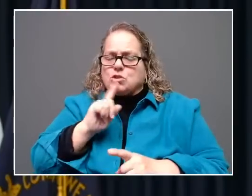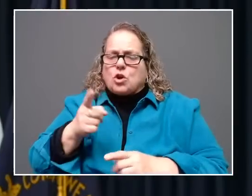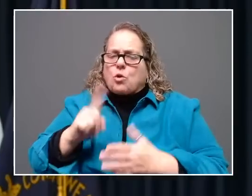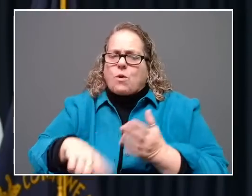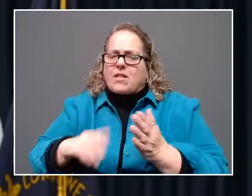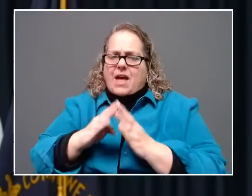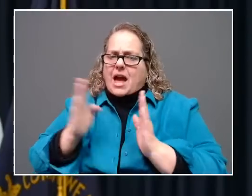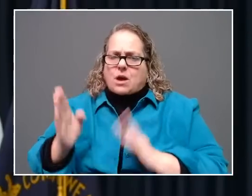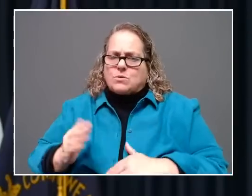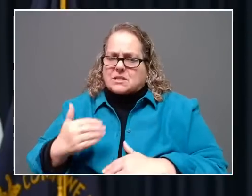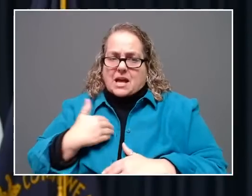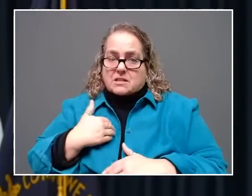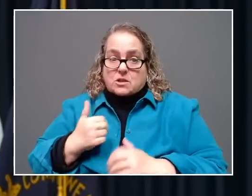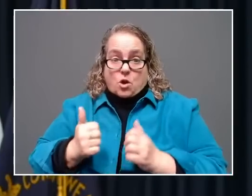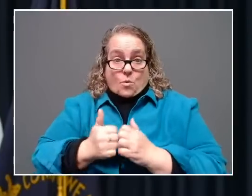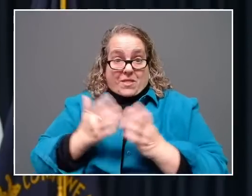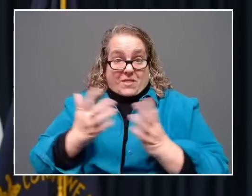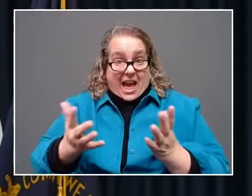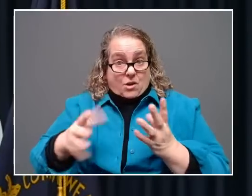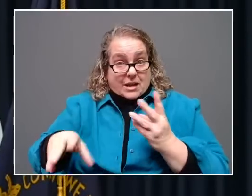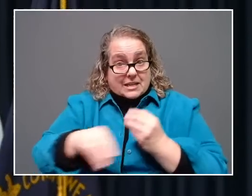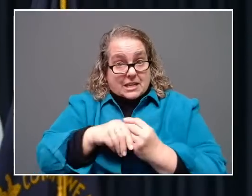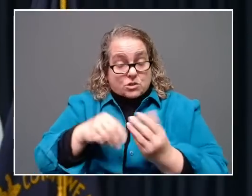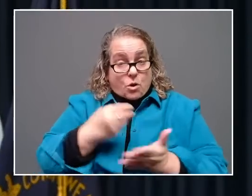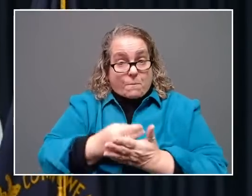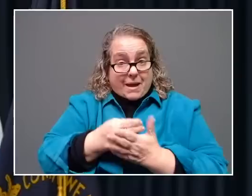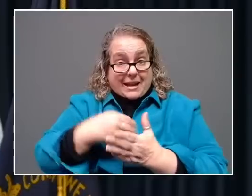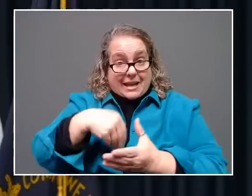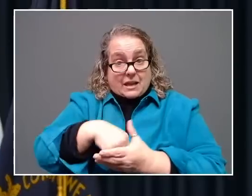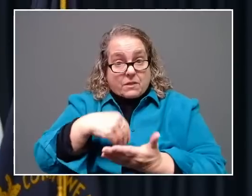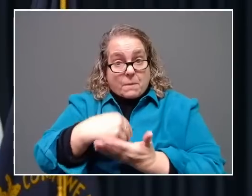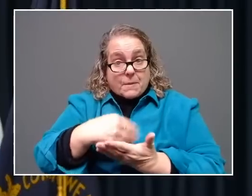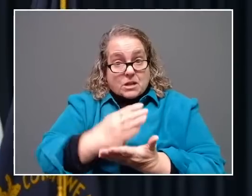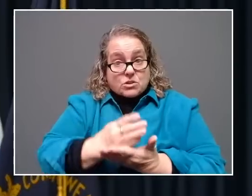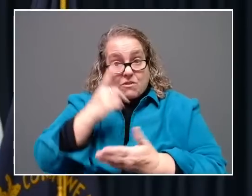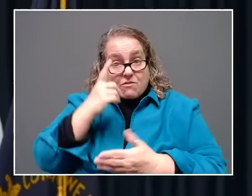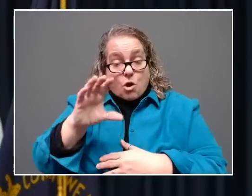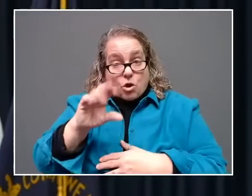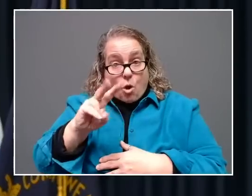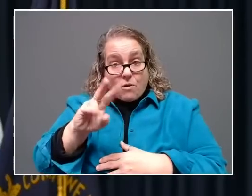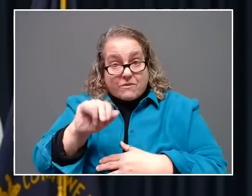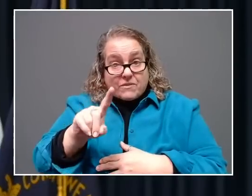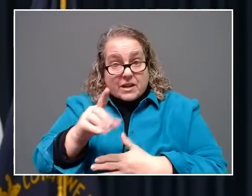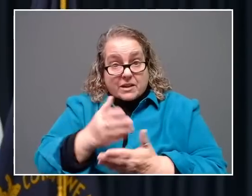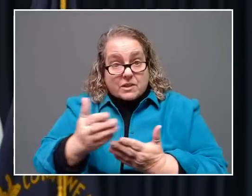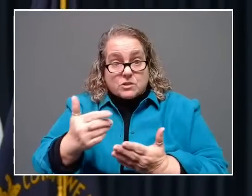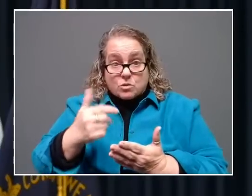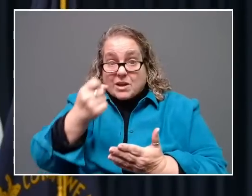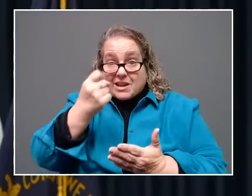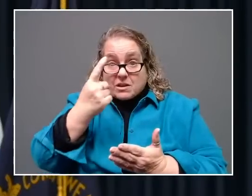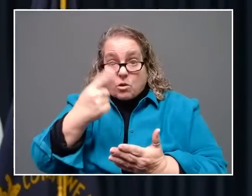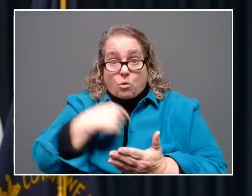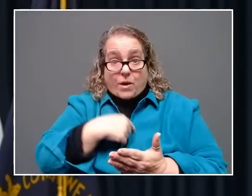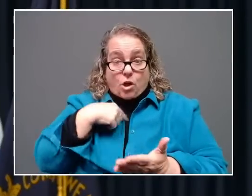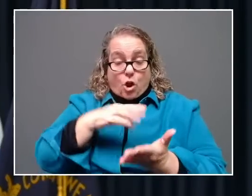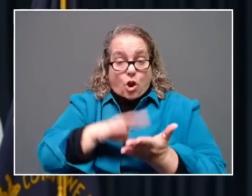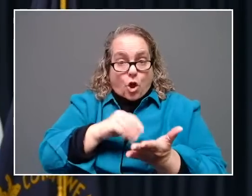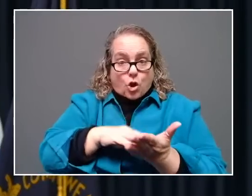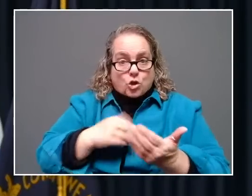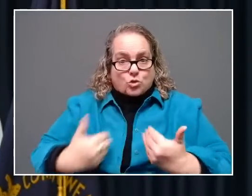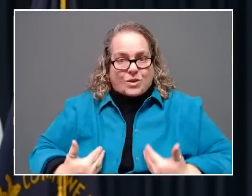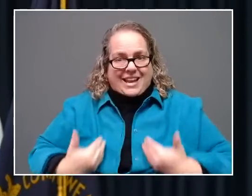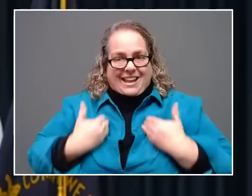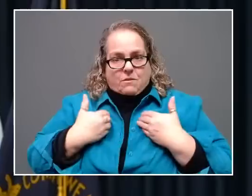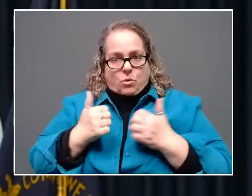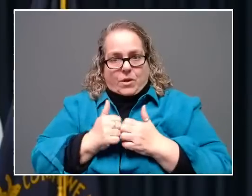Without additional dollars in this budget for COVID mitigation, because remember, we're learning to live with it. It's not disappearing.